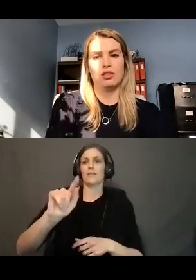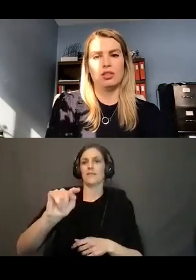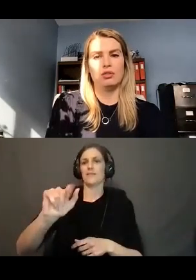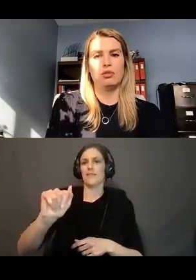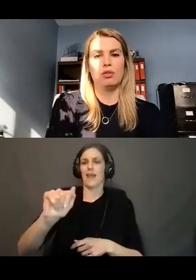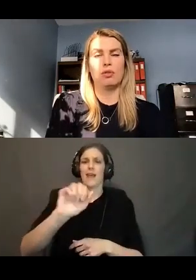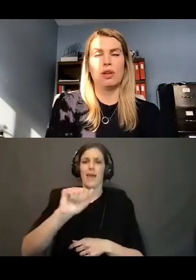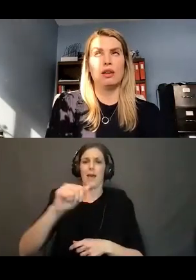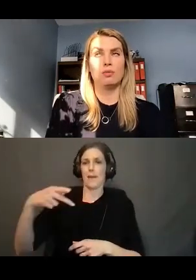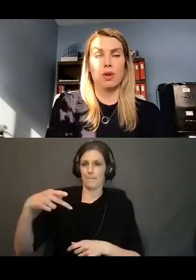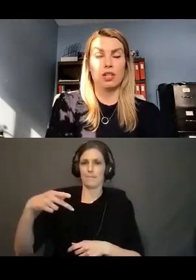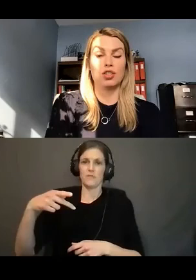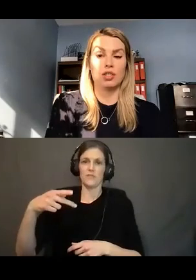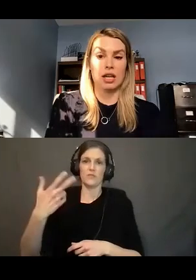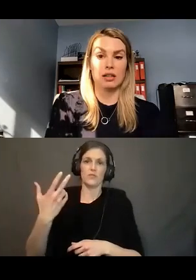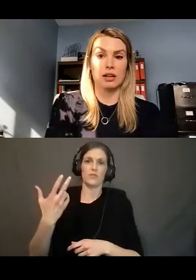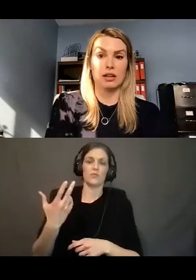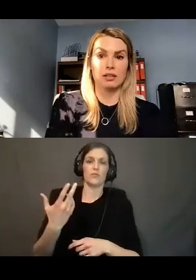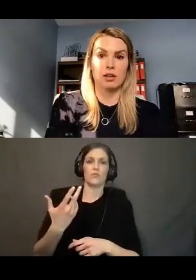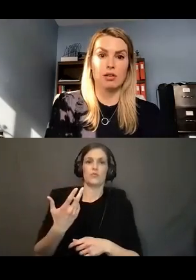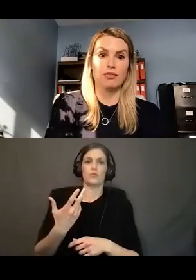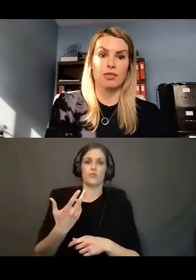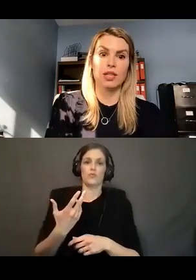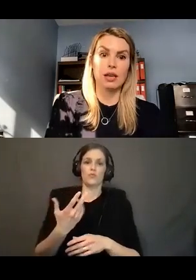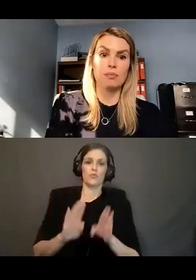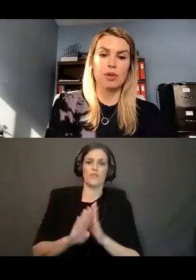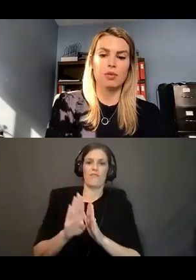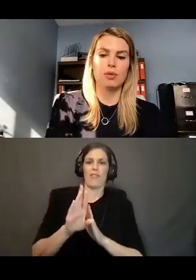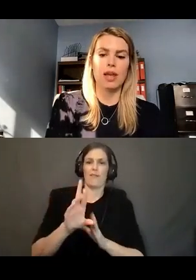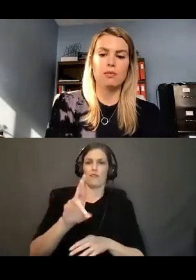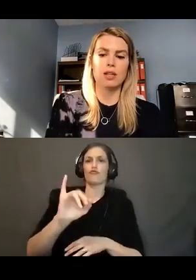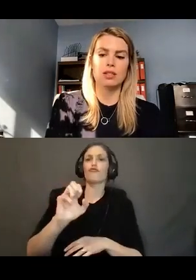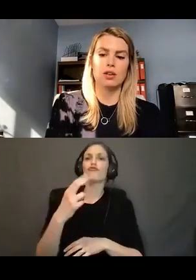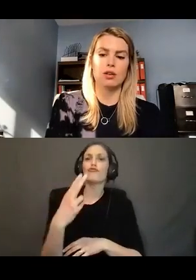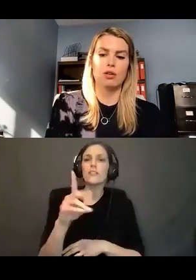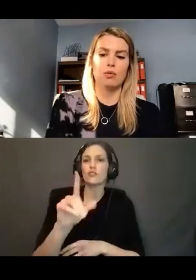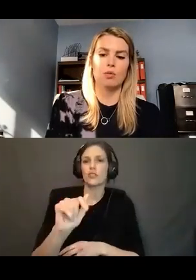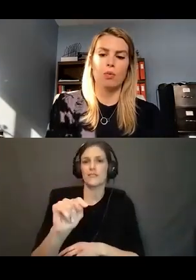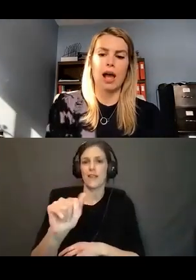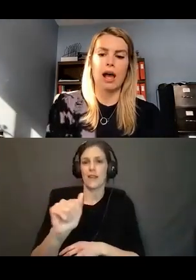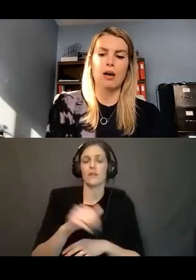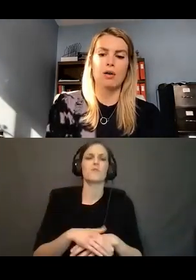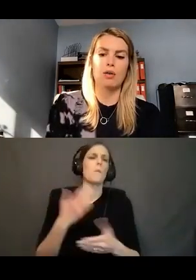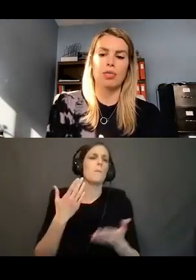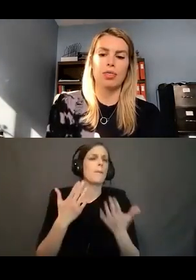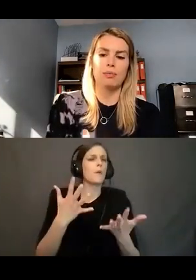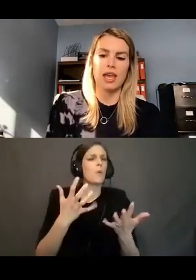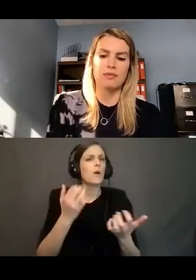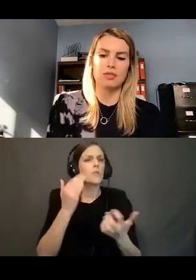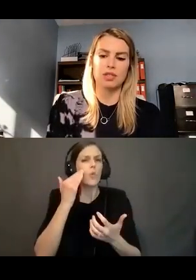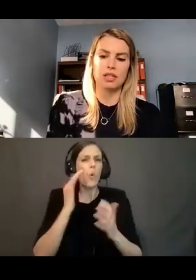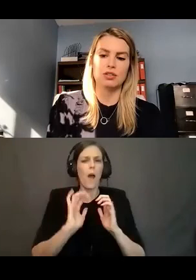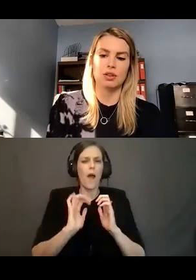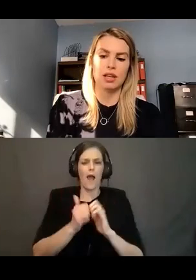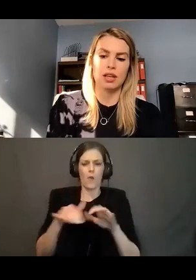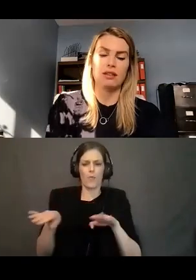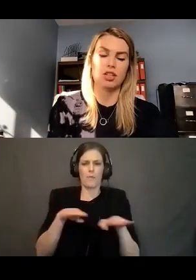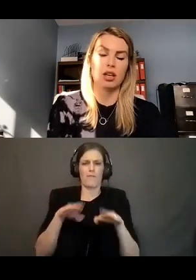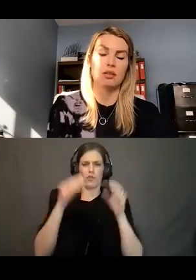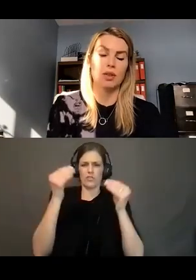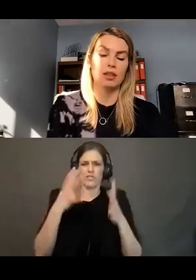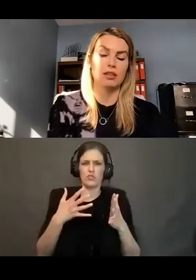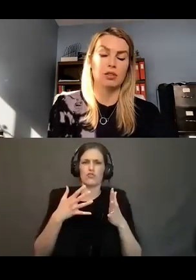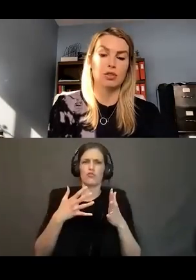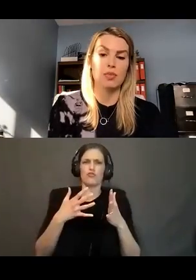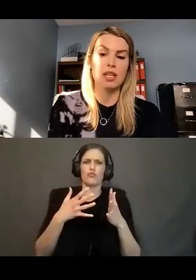applications to create rich data. So for example, we might want to know how the behaviors teachers are engaging